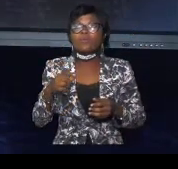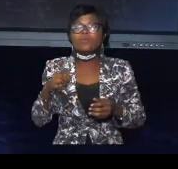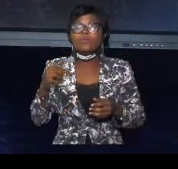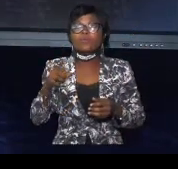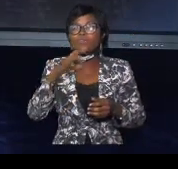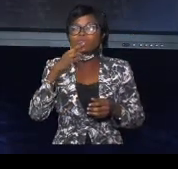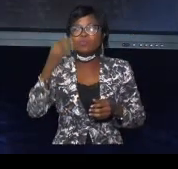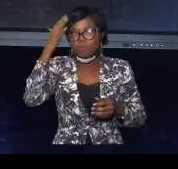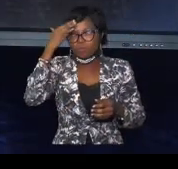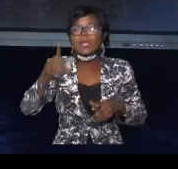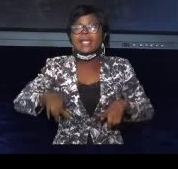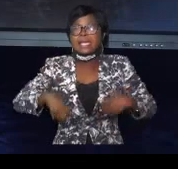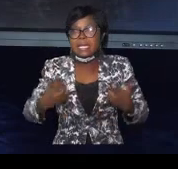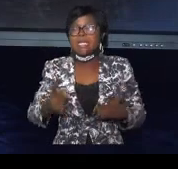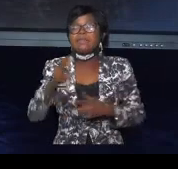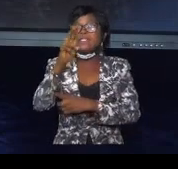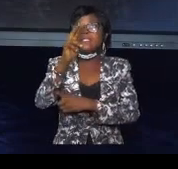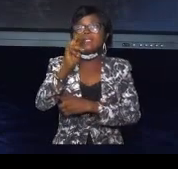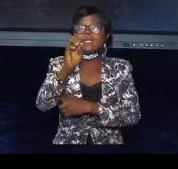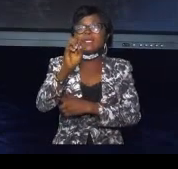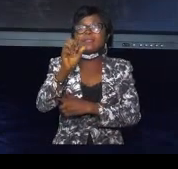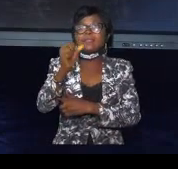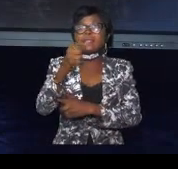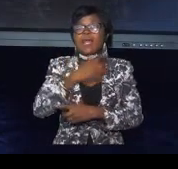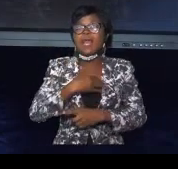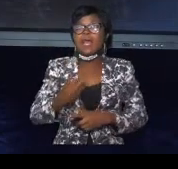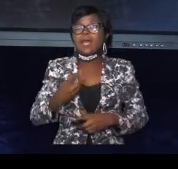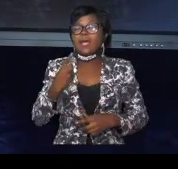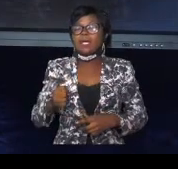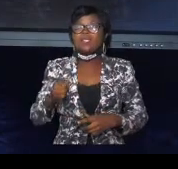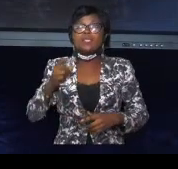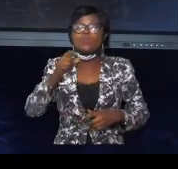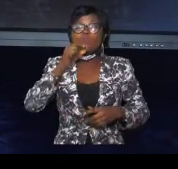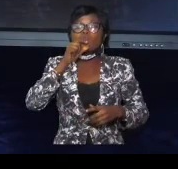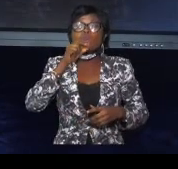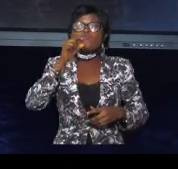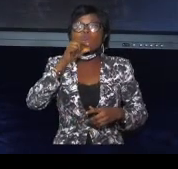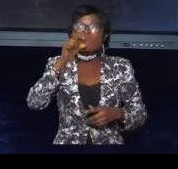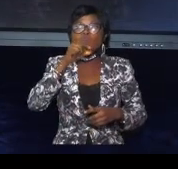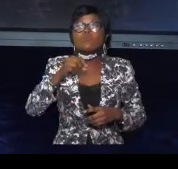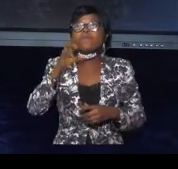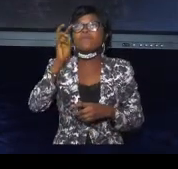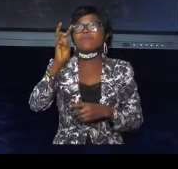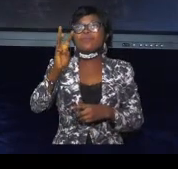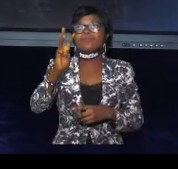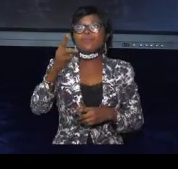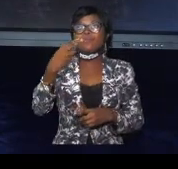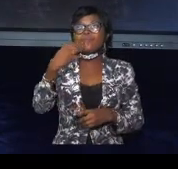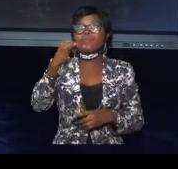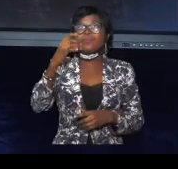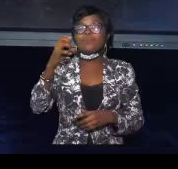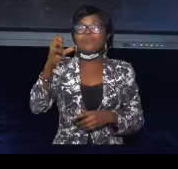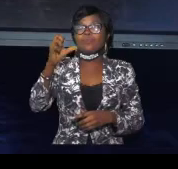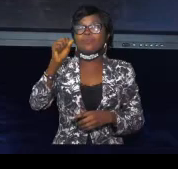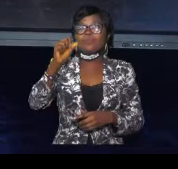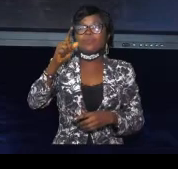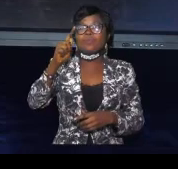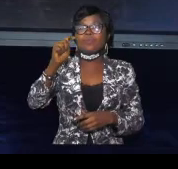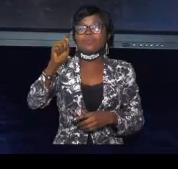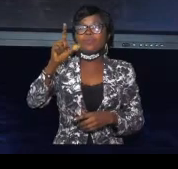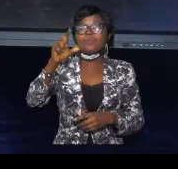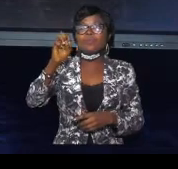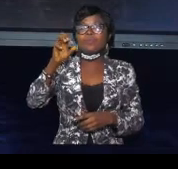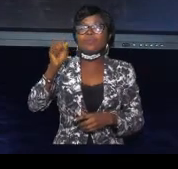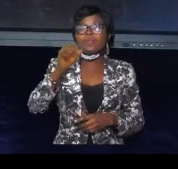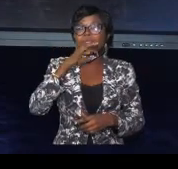What sound does it make? You all know, it whistles. Yes, it whistles. And how does